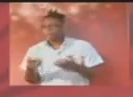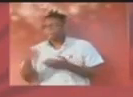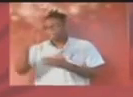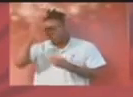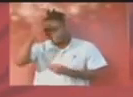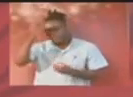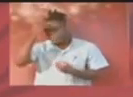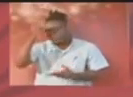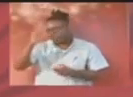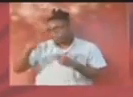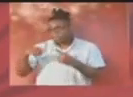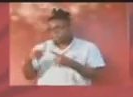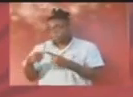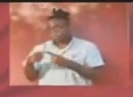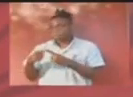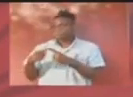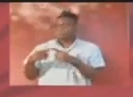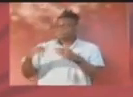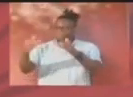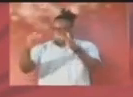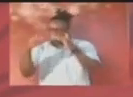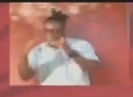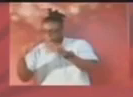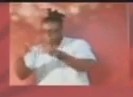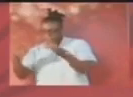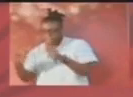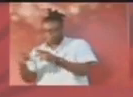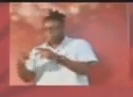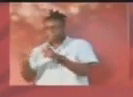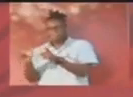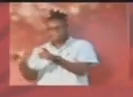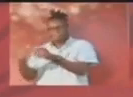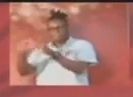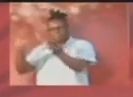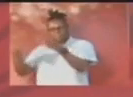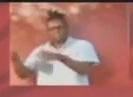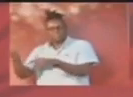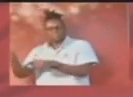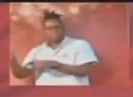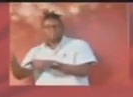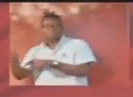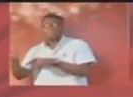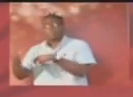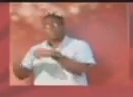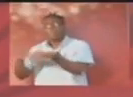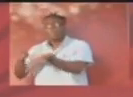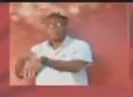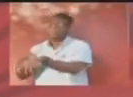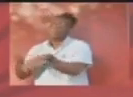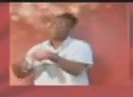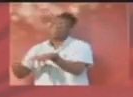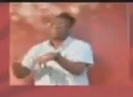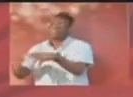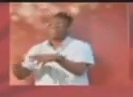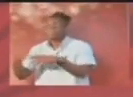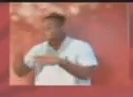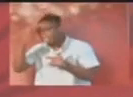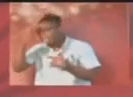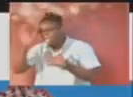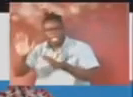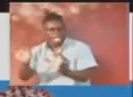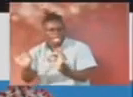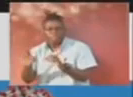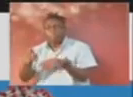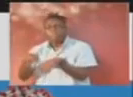step-down facility and what it's supposed to do and how it's supposed to operate within the current COVID climate. First slide.